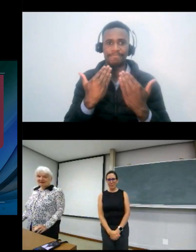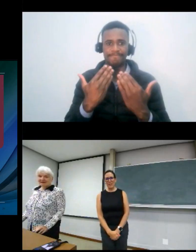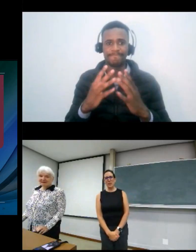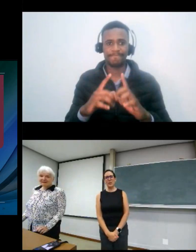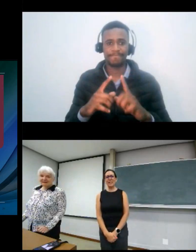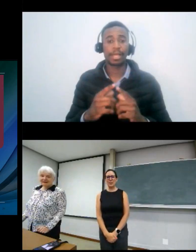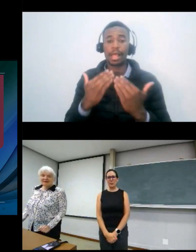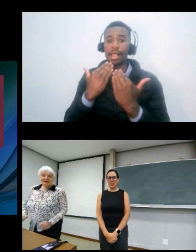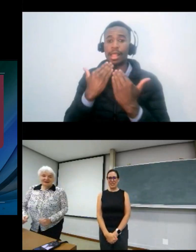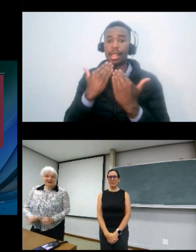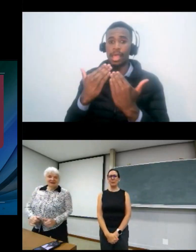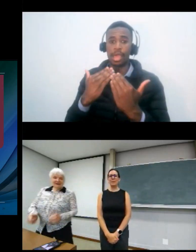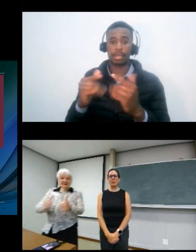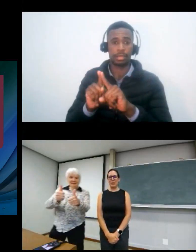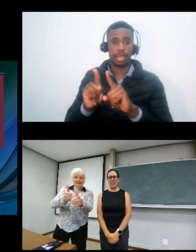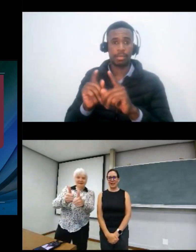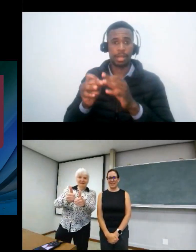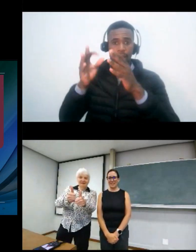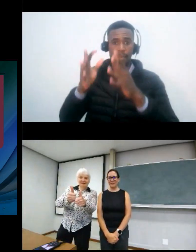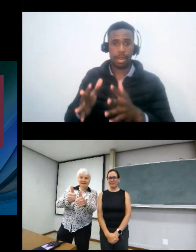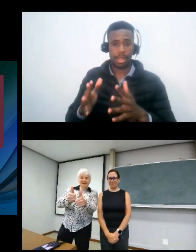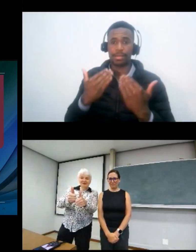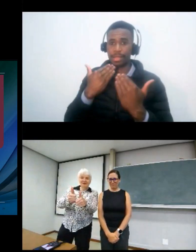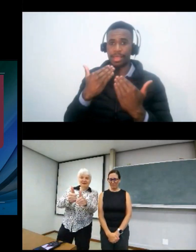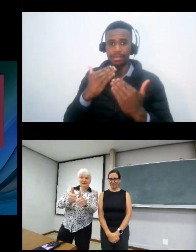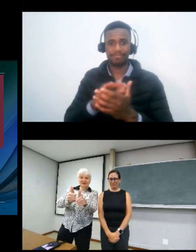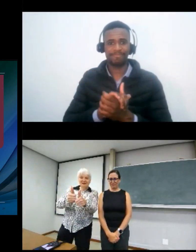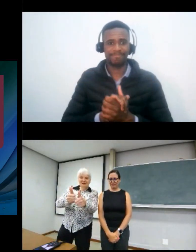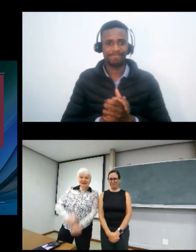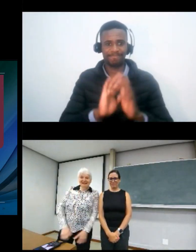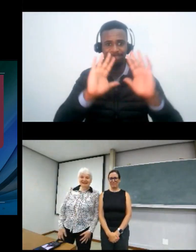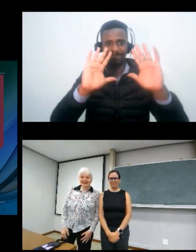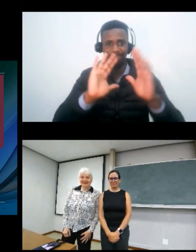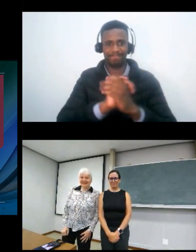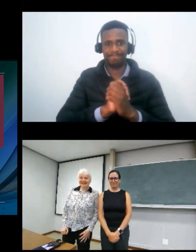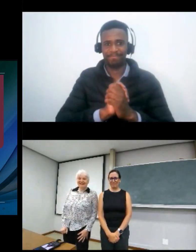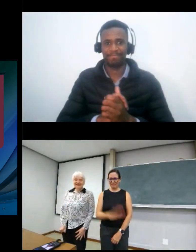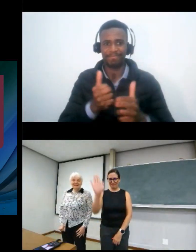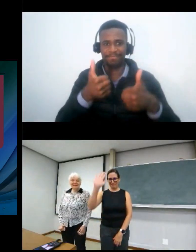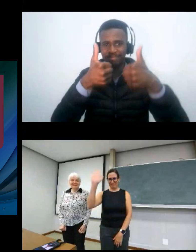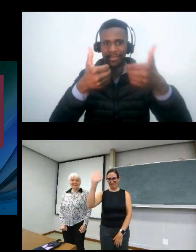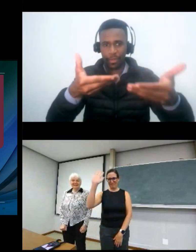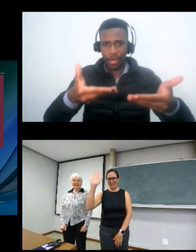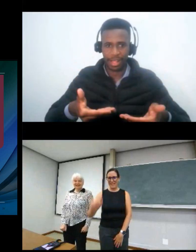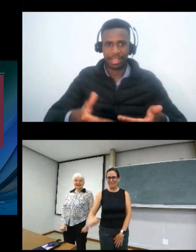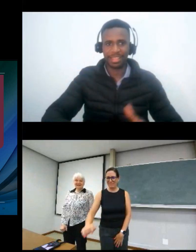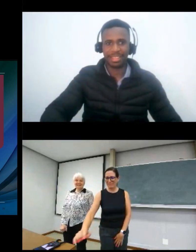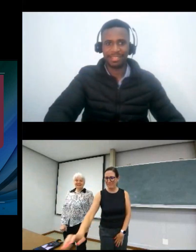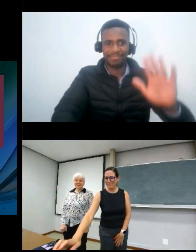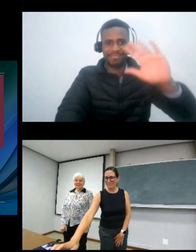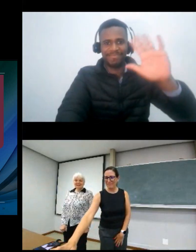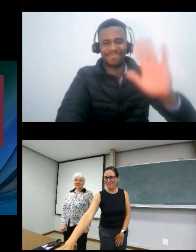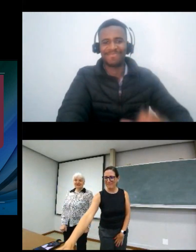And thank you very much to the interpreter. We appreciate. Thank you, thank you, thank you. Think about it.